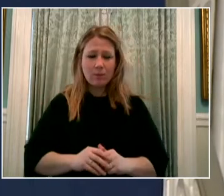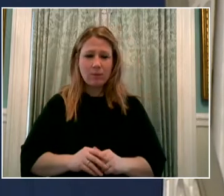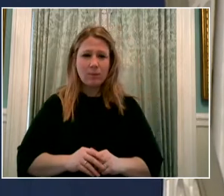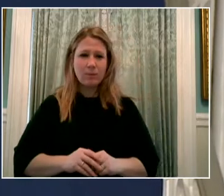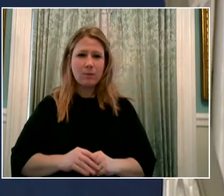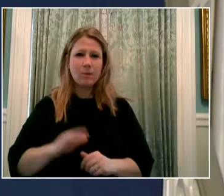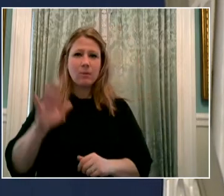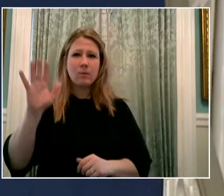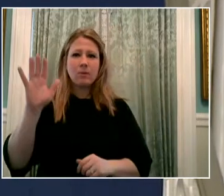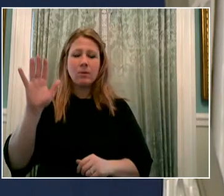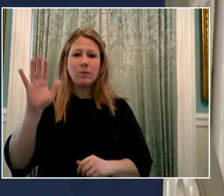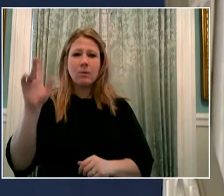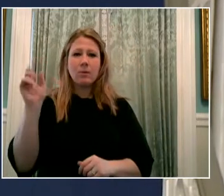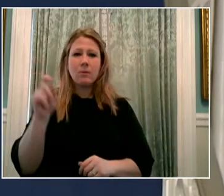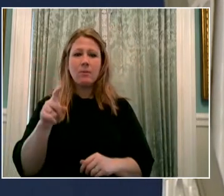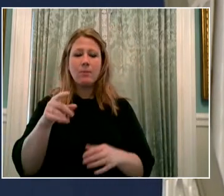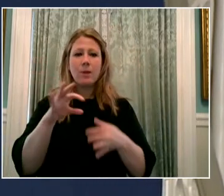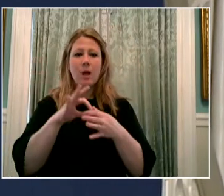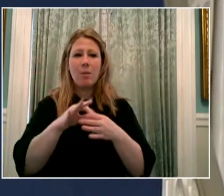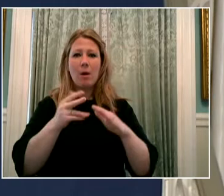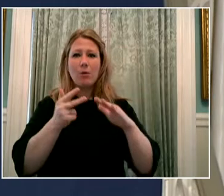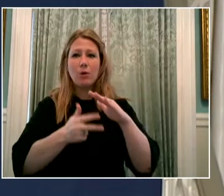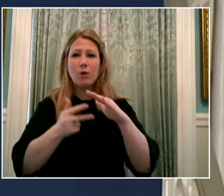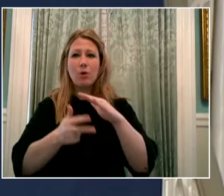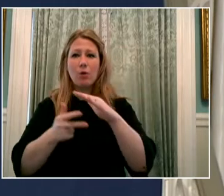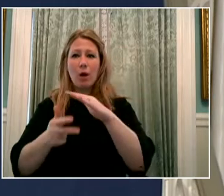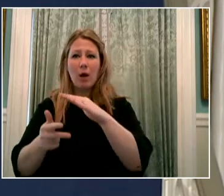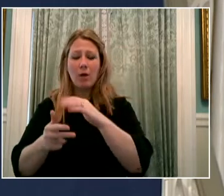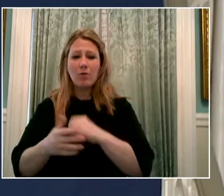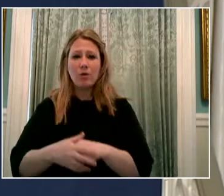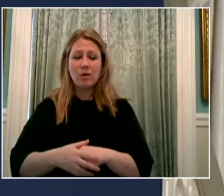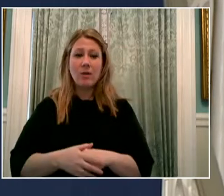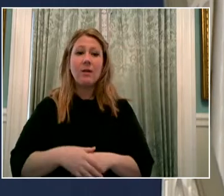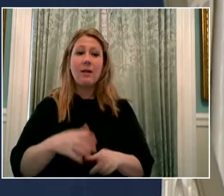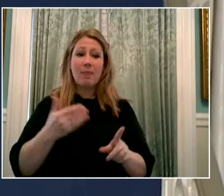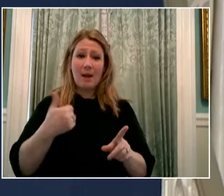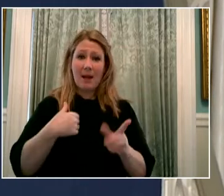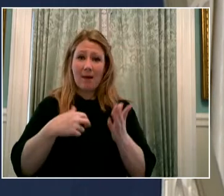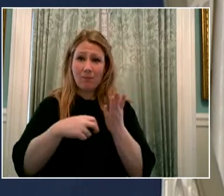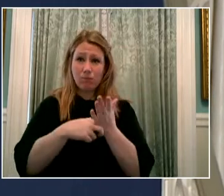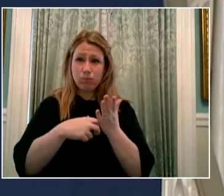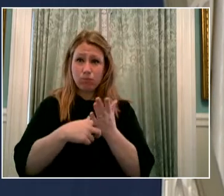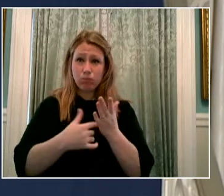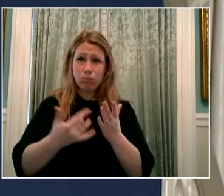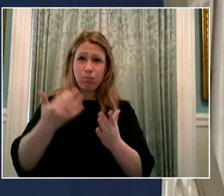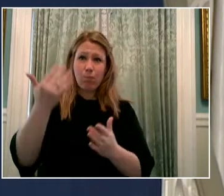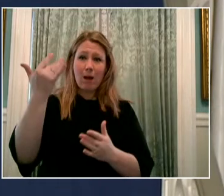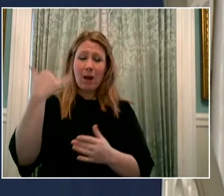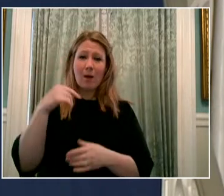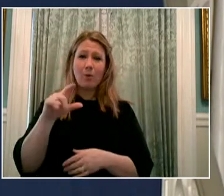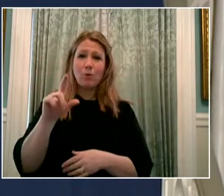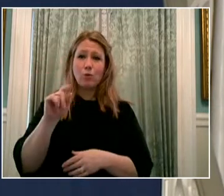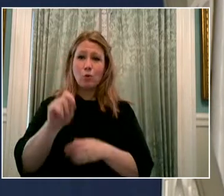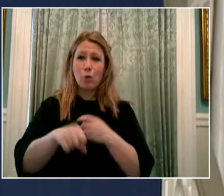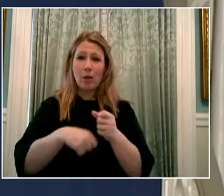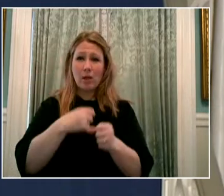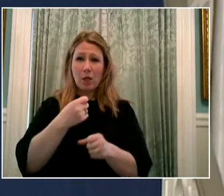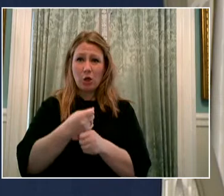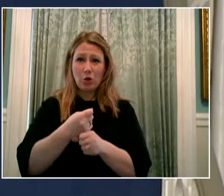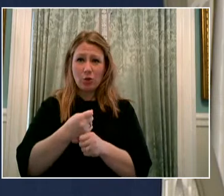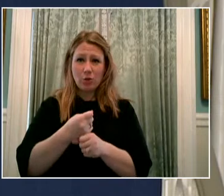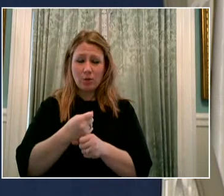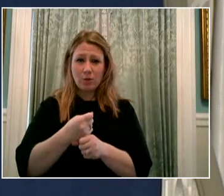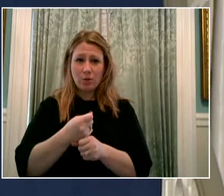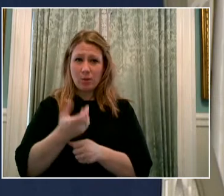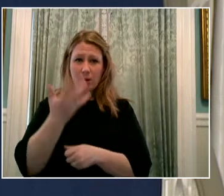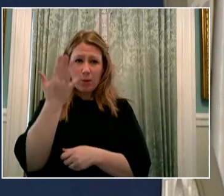to the garage issue, there are violations dating back 20 years, active violations. Why aren't they addressed